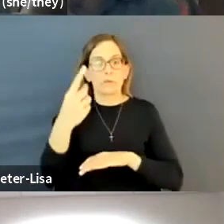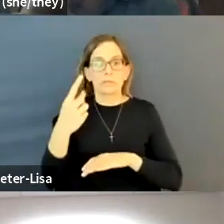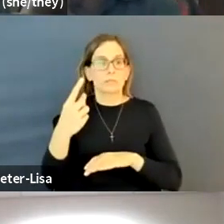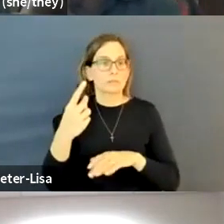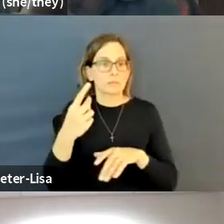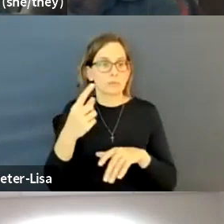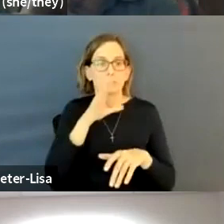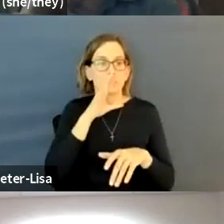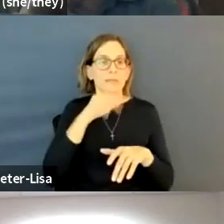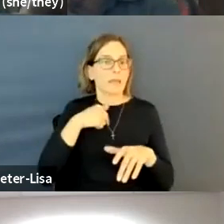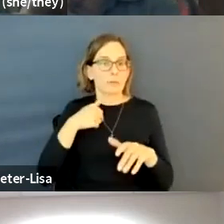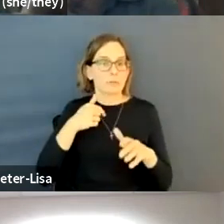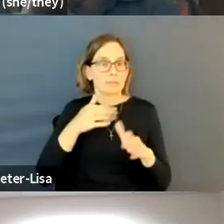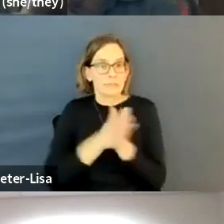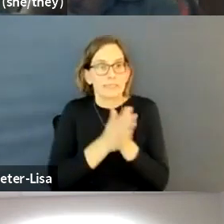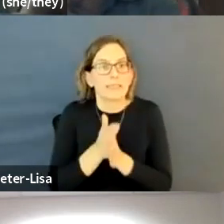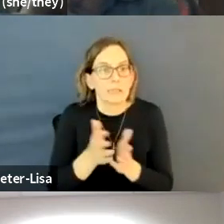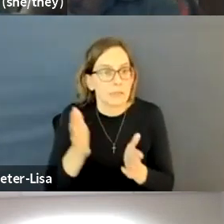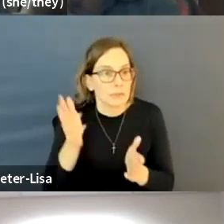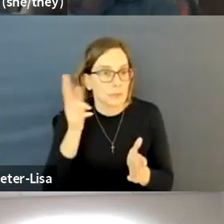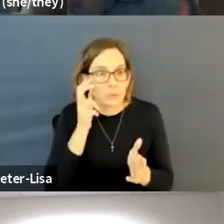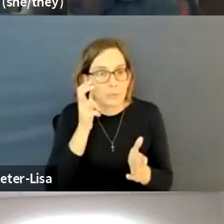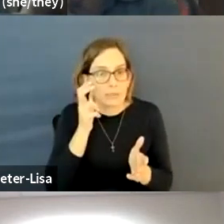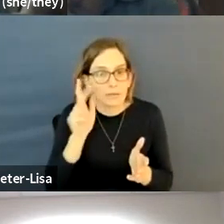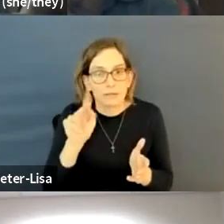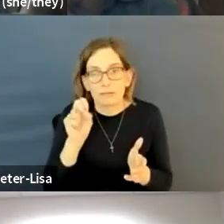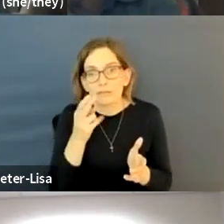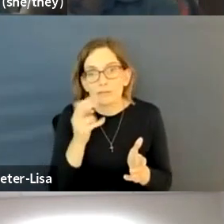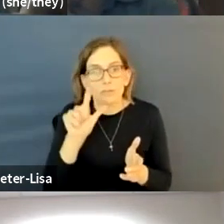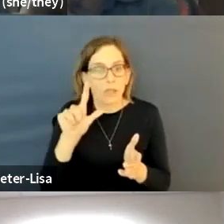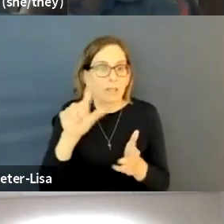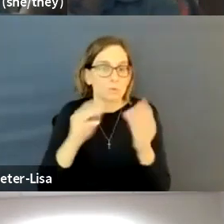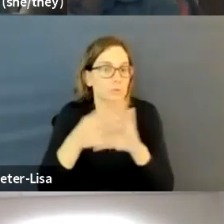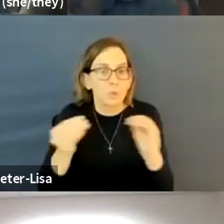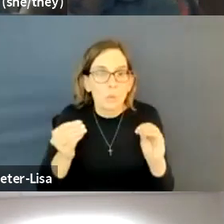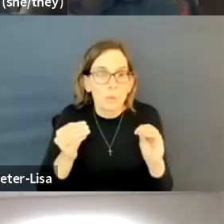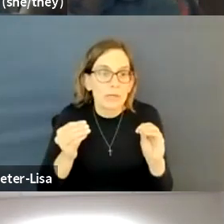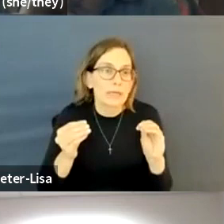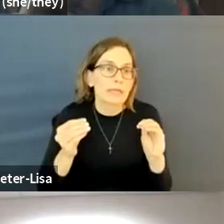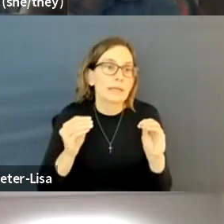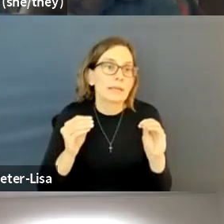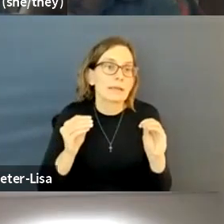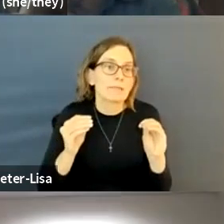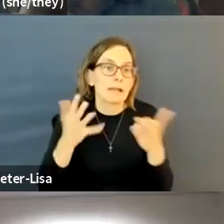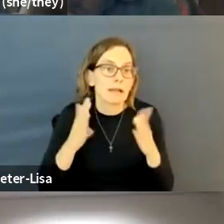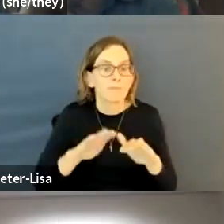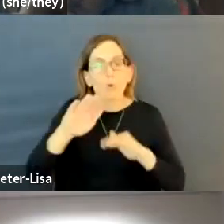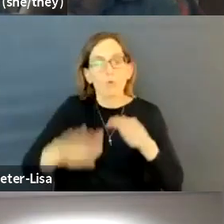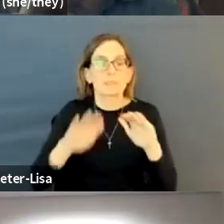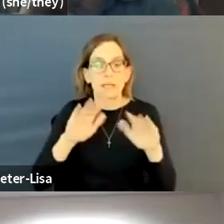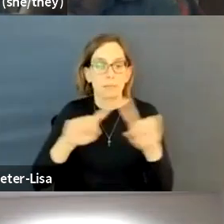guess I was eager to hear Kashal's story, and I kind of overstepped,